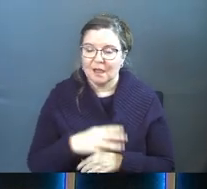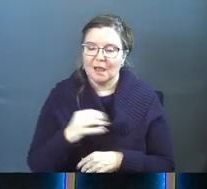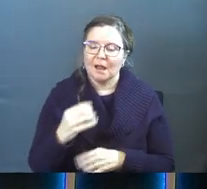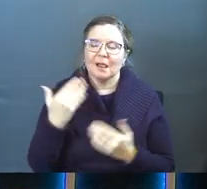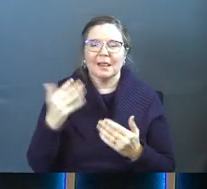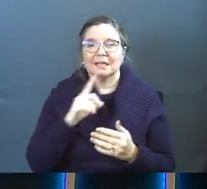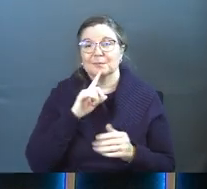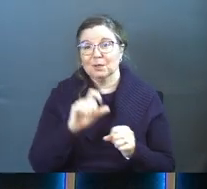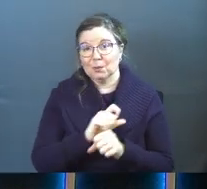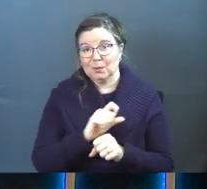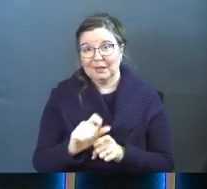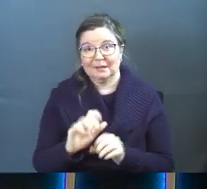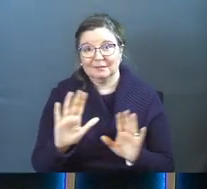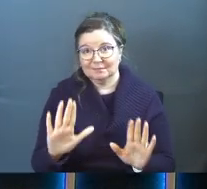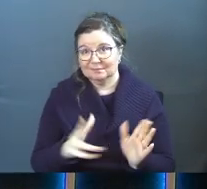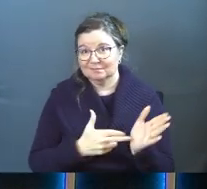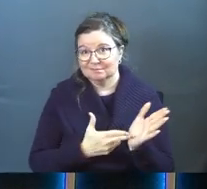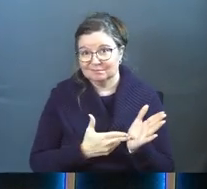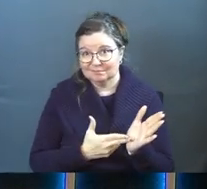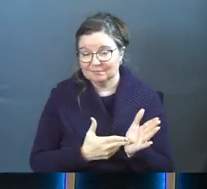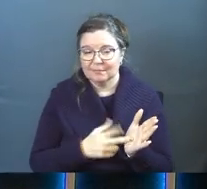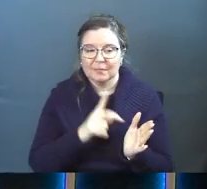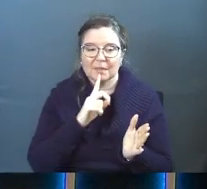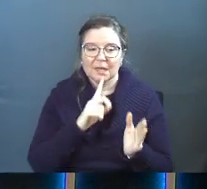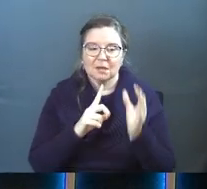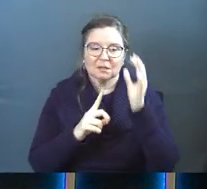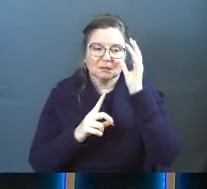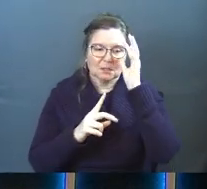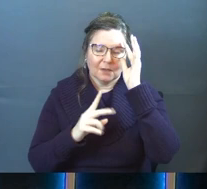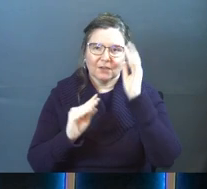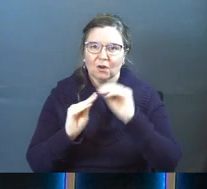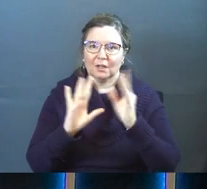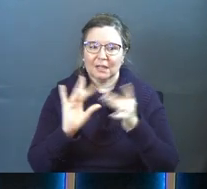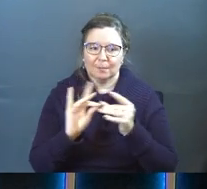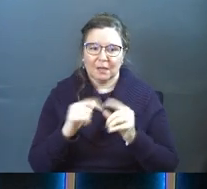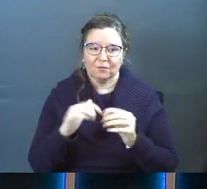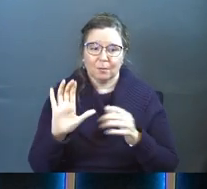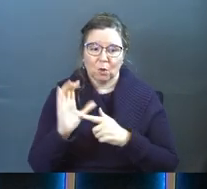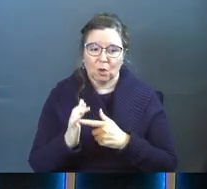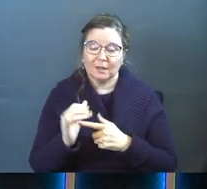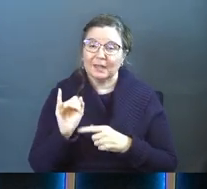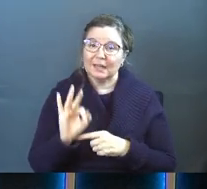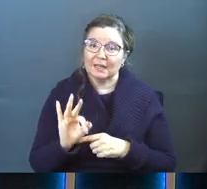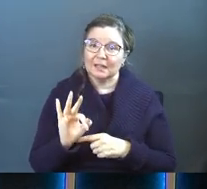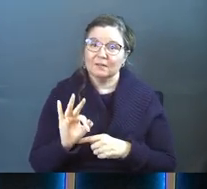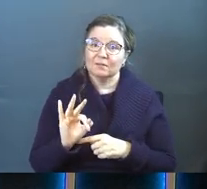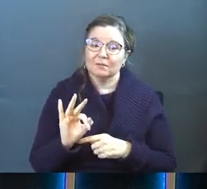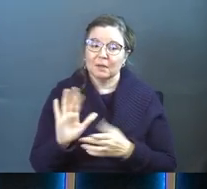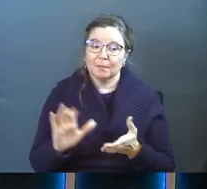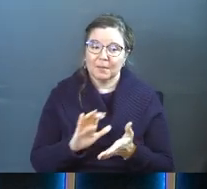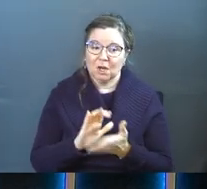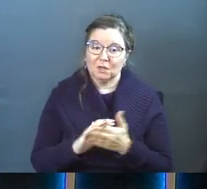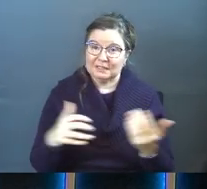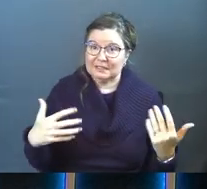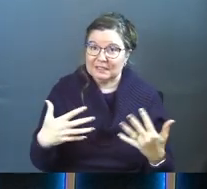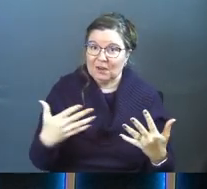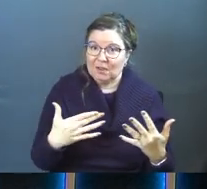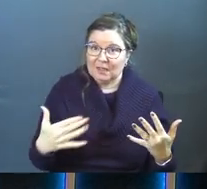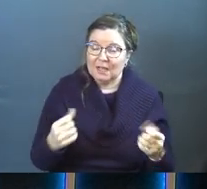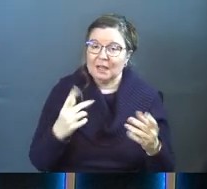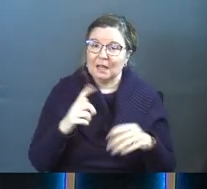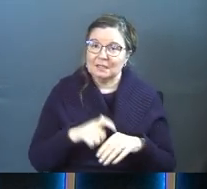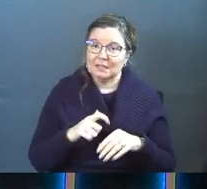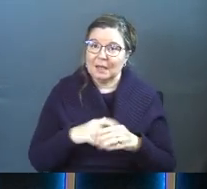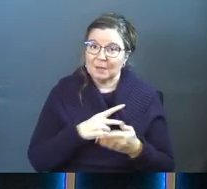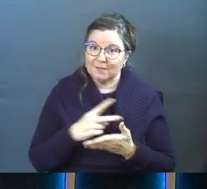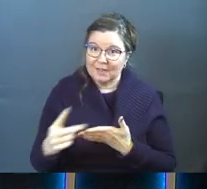And let's be real about it. There's a very clear message from culture that, hey, listen, marriage is a scary thing. A lot